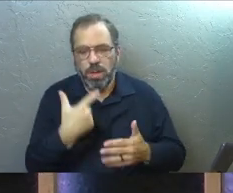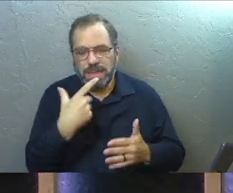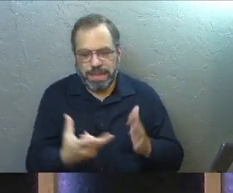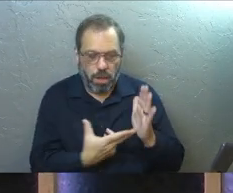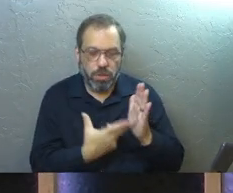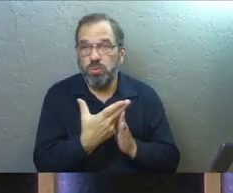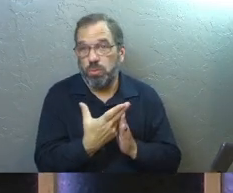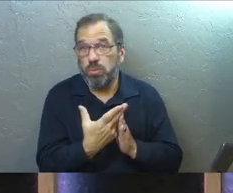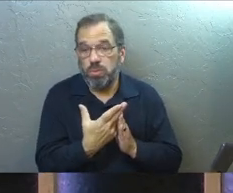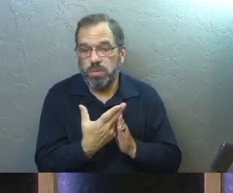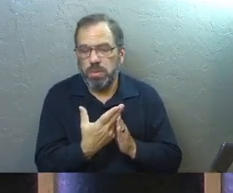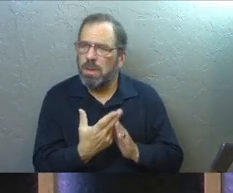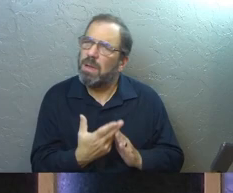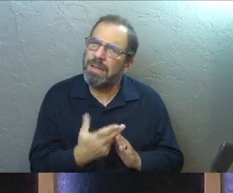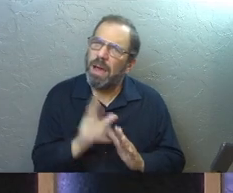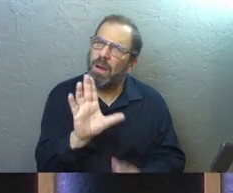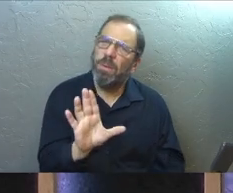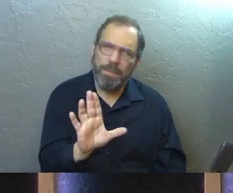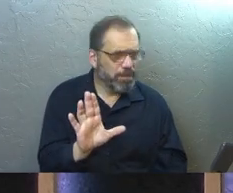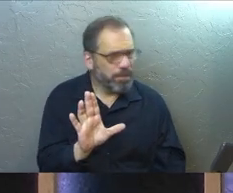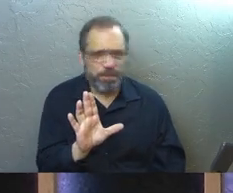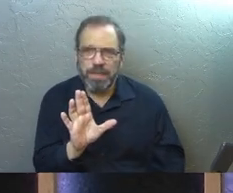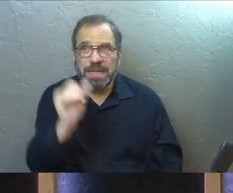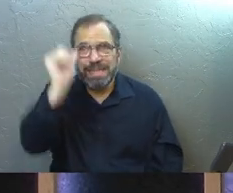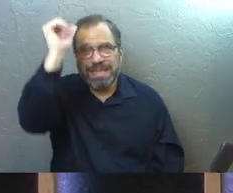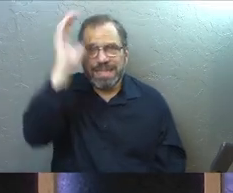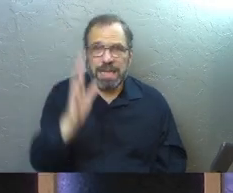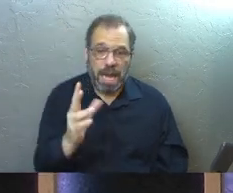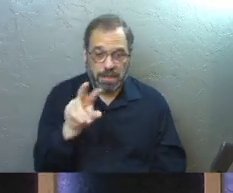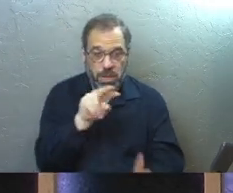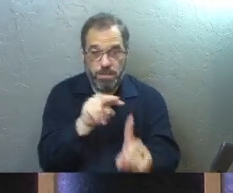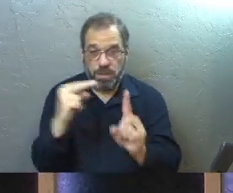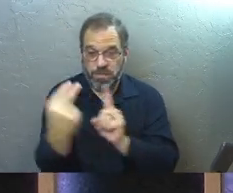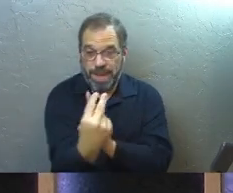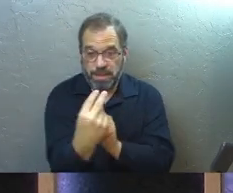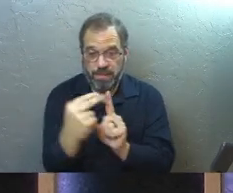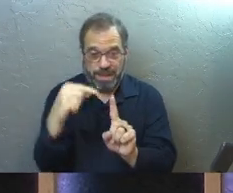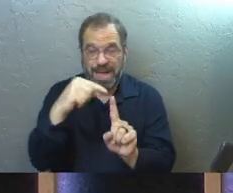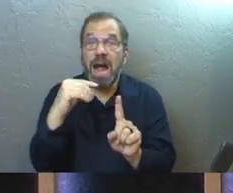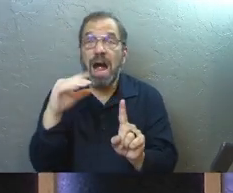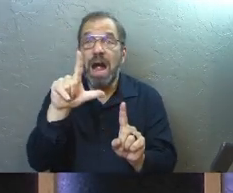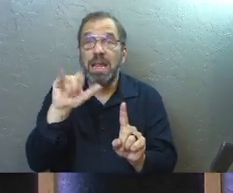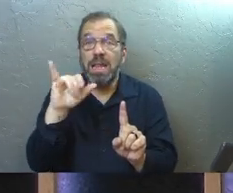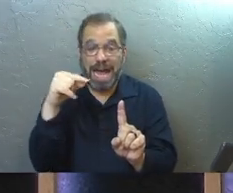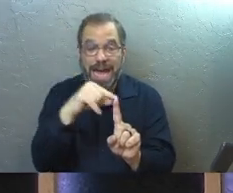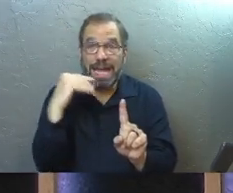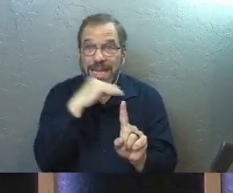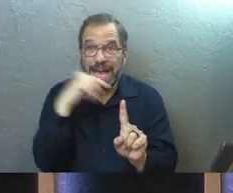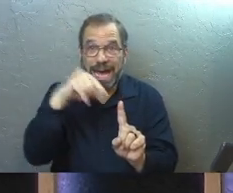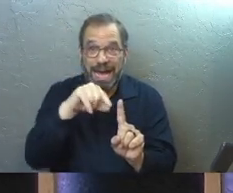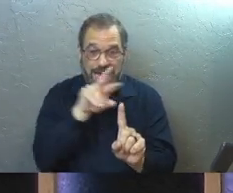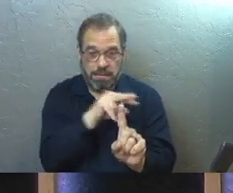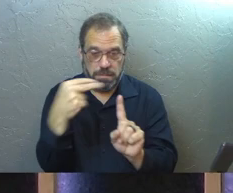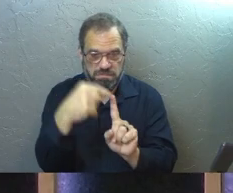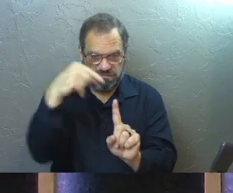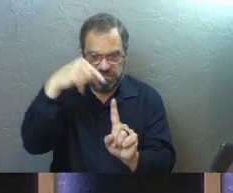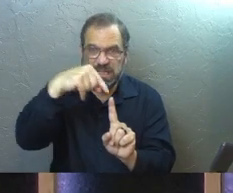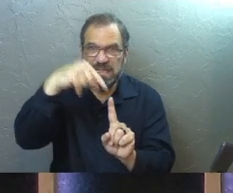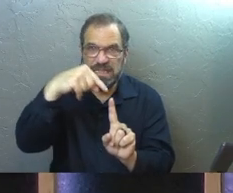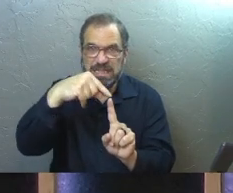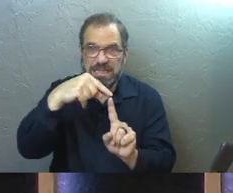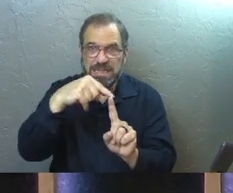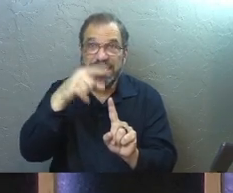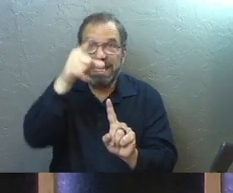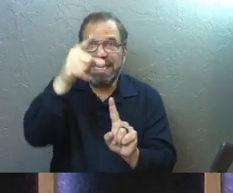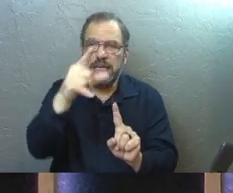tell the truth. Now, just really briefly, this is just God's perspective on lying. And that word, that phrase,